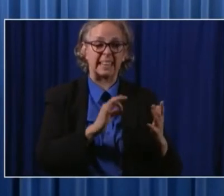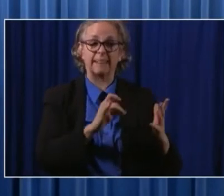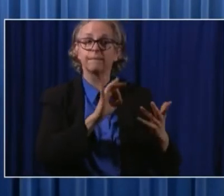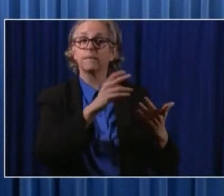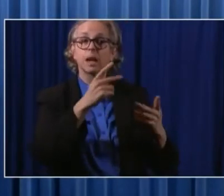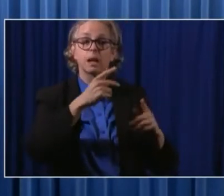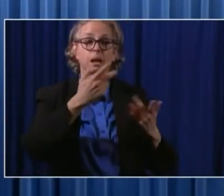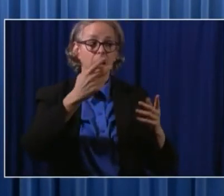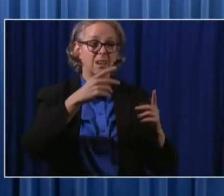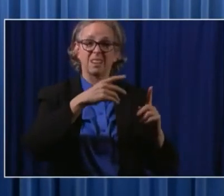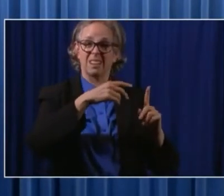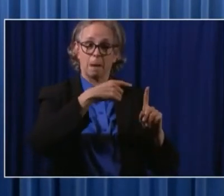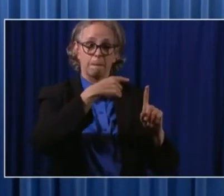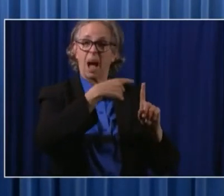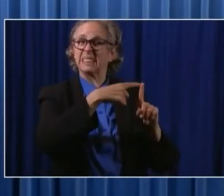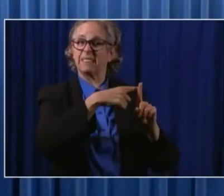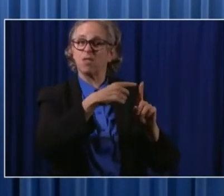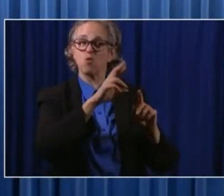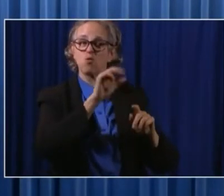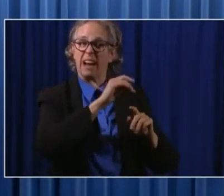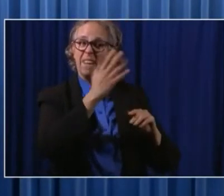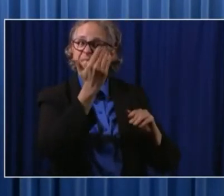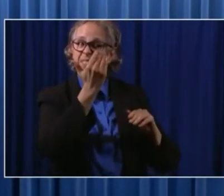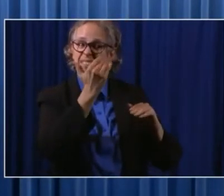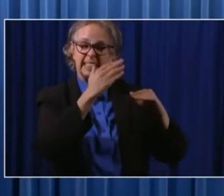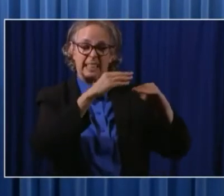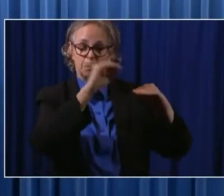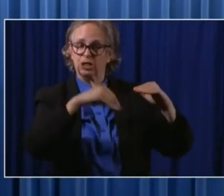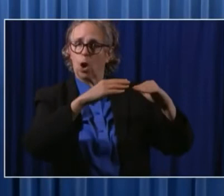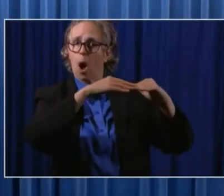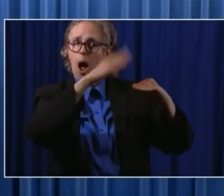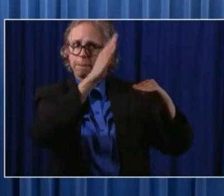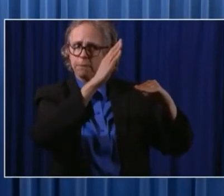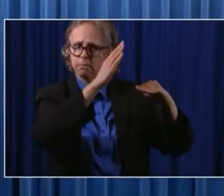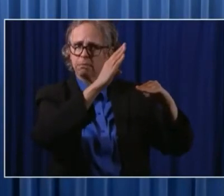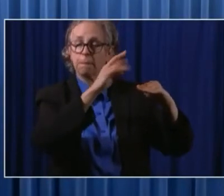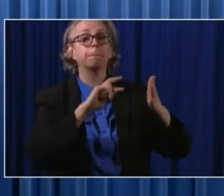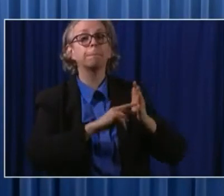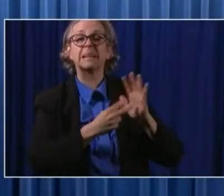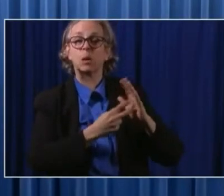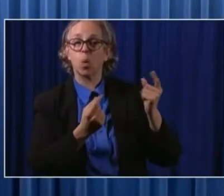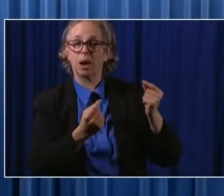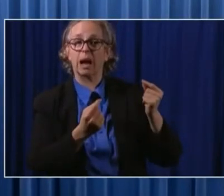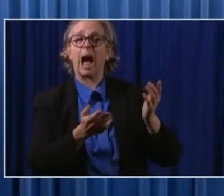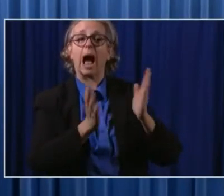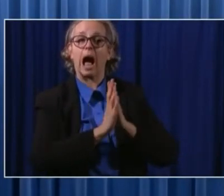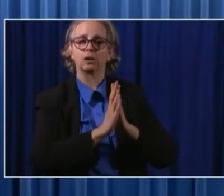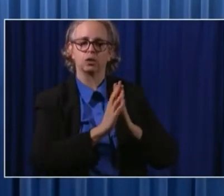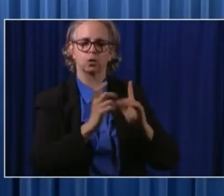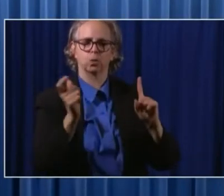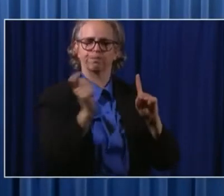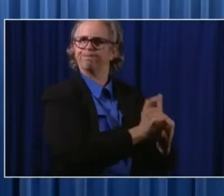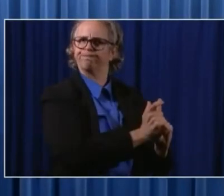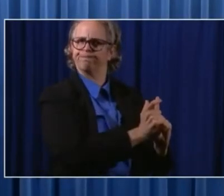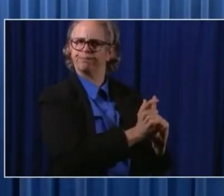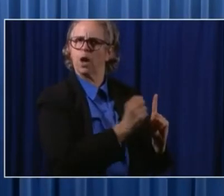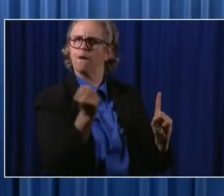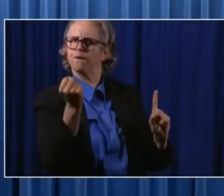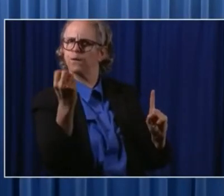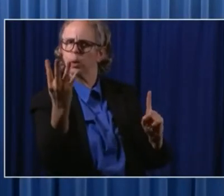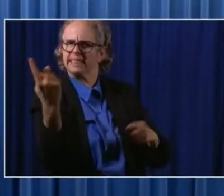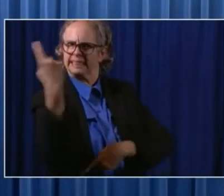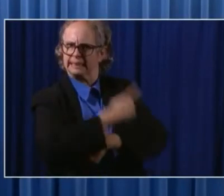higher. And we recommend that those individuals self-quarantine for 14 days. So again, these would be the